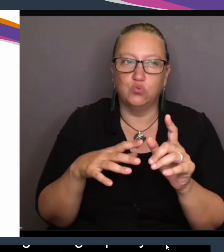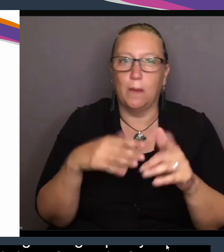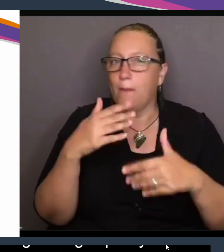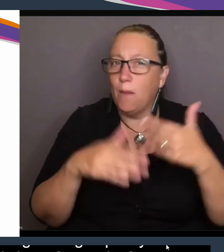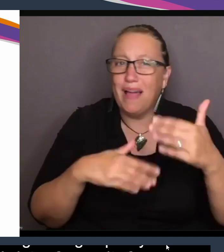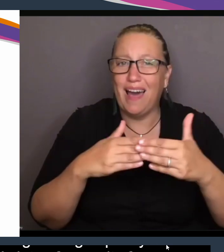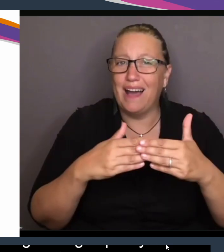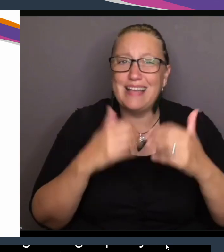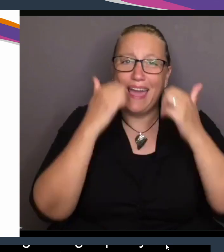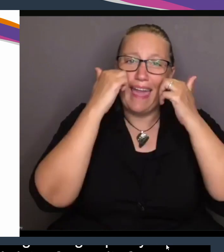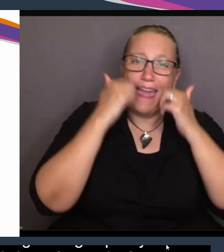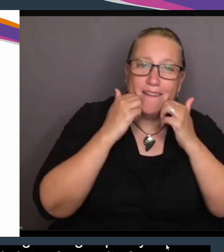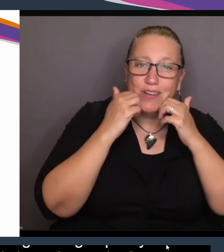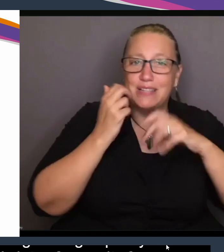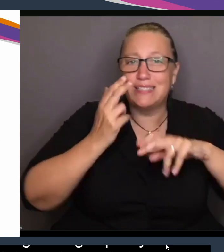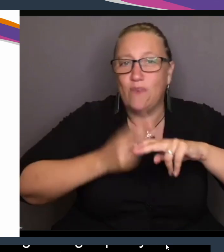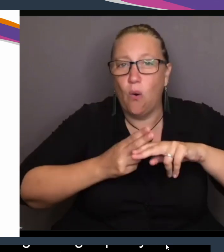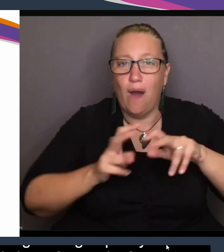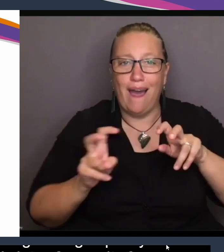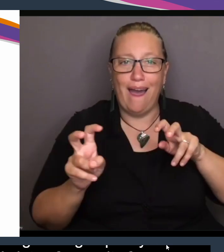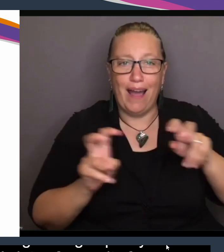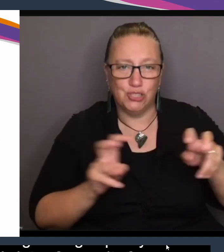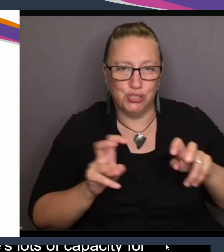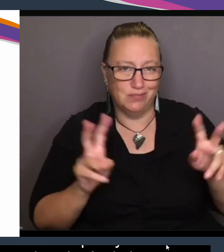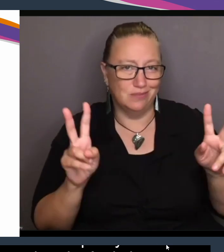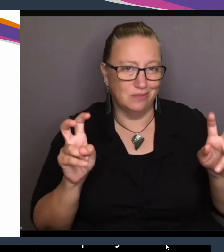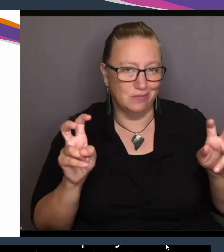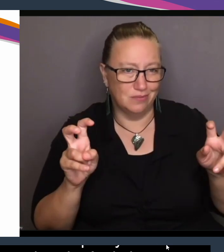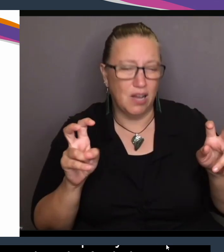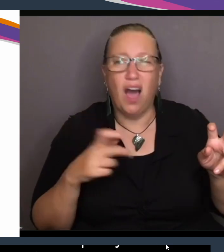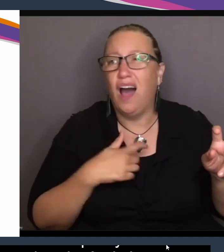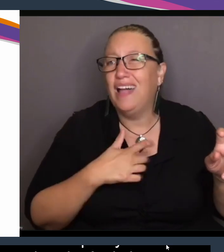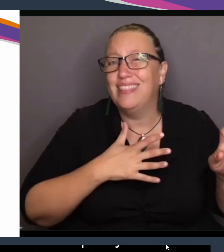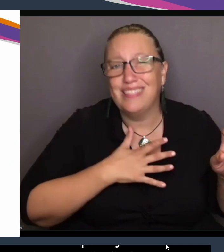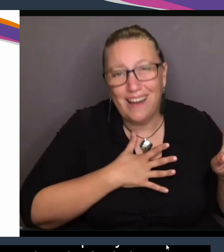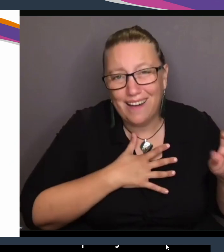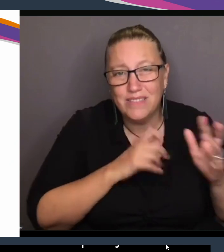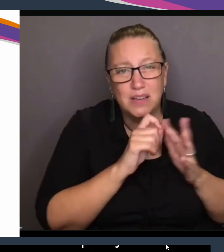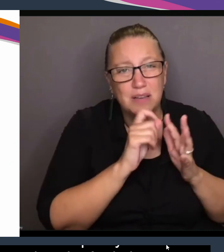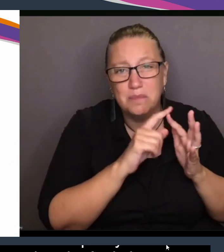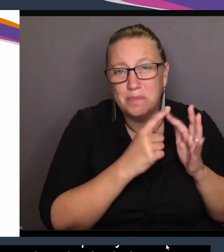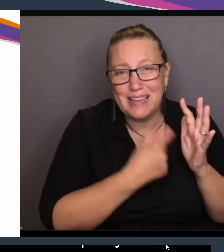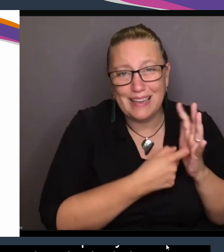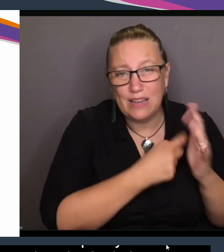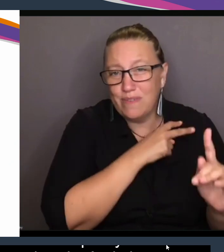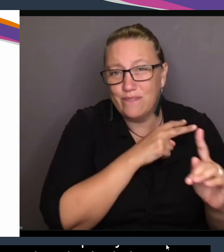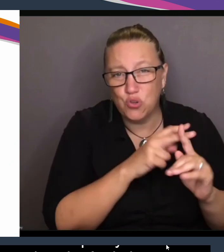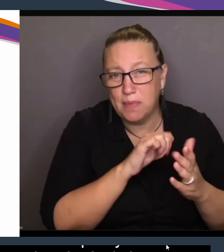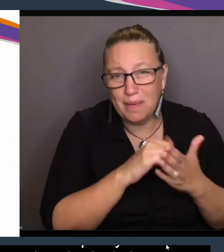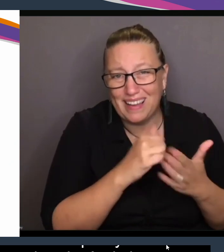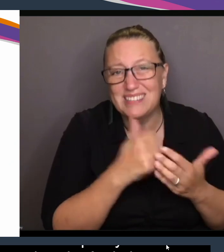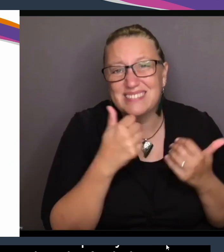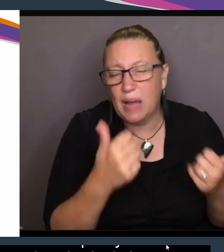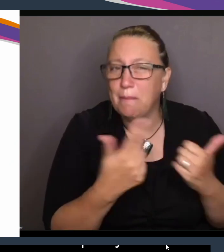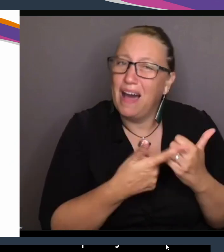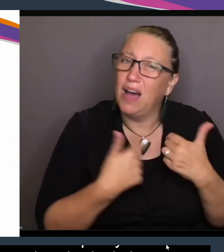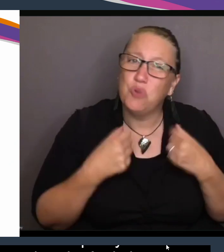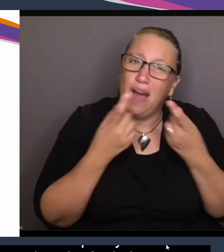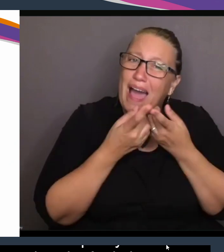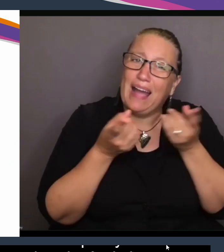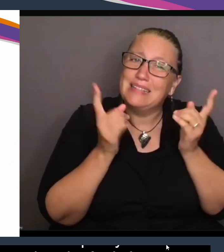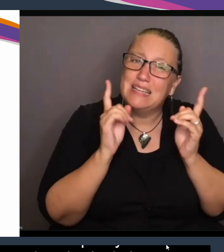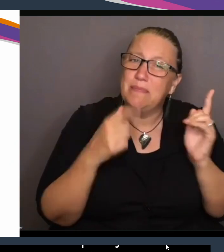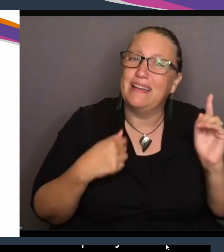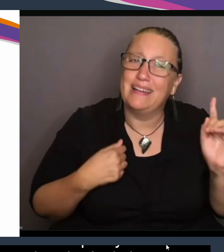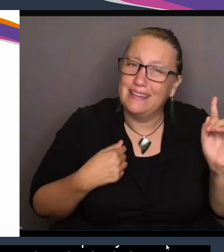much as I love a good peer-reviewed publication, when any policymakers who are in the room, when they've got to write